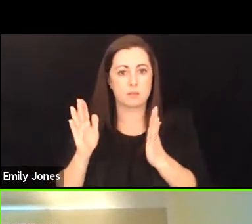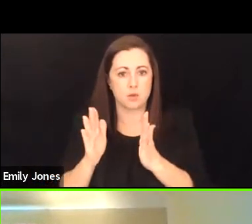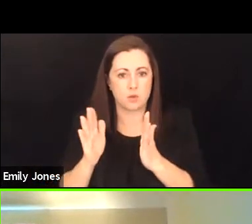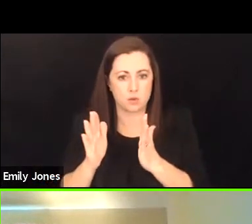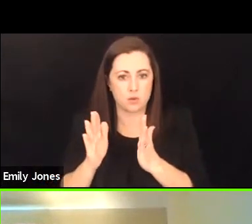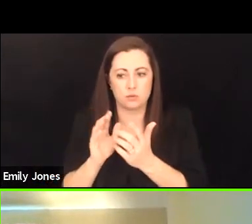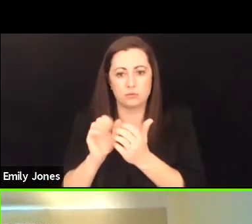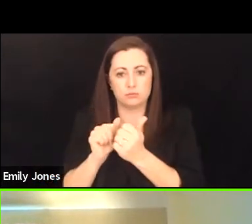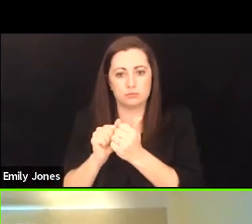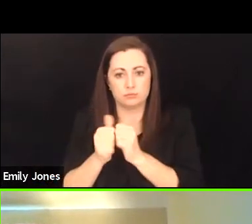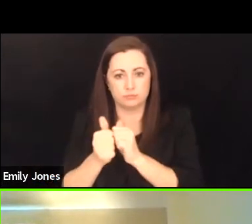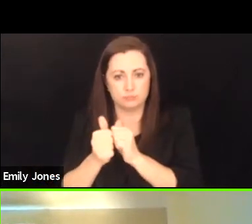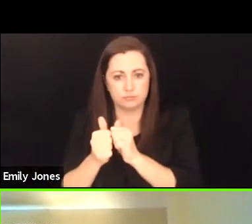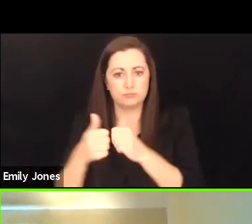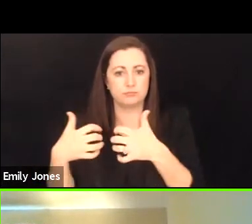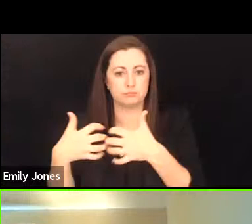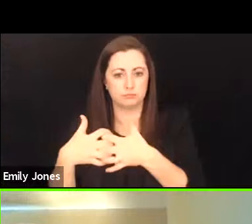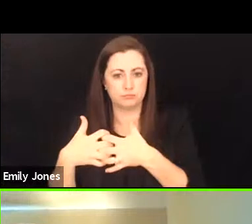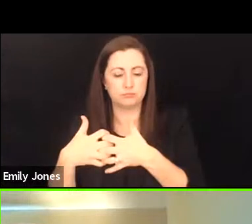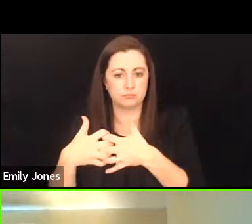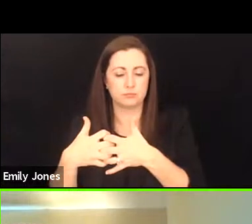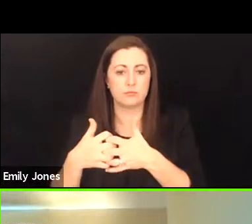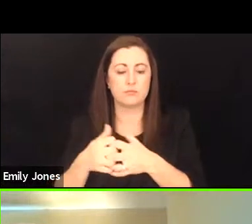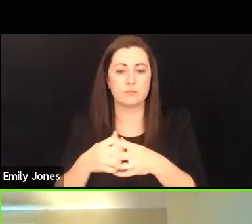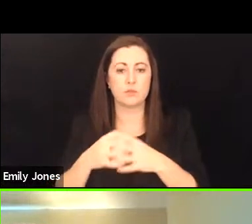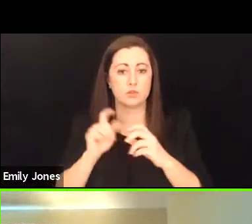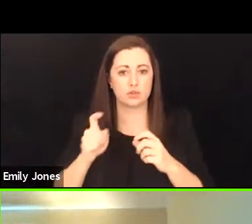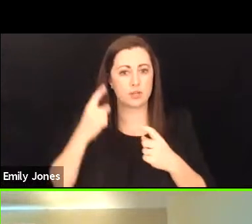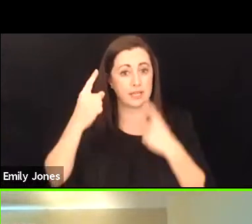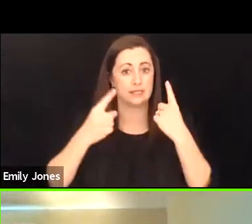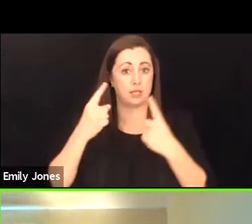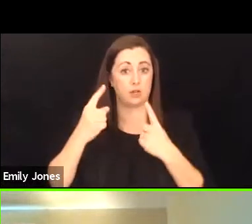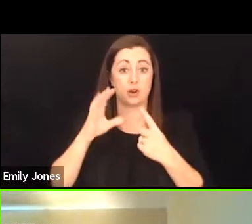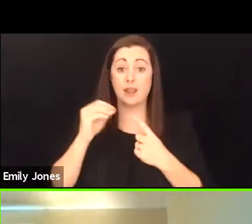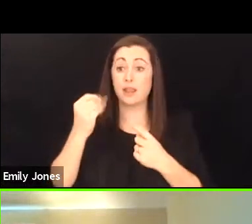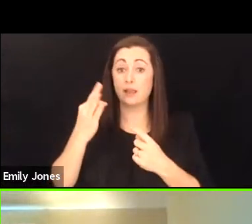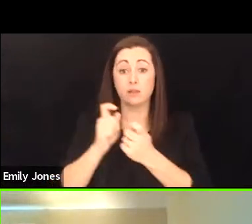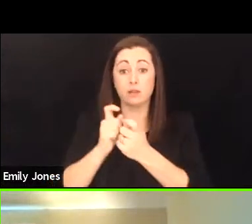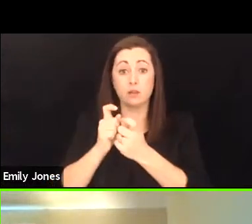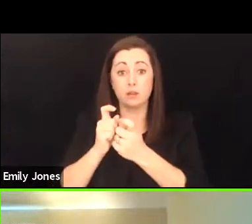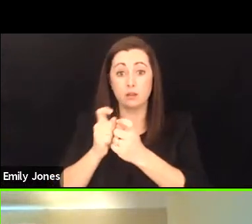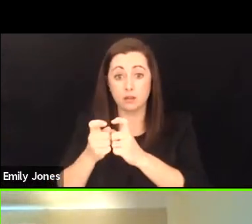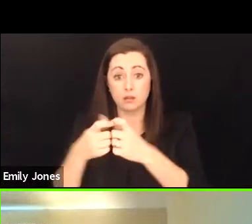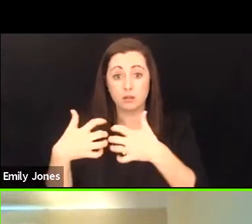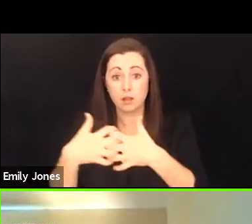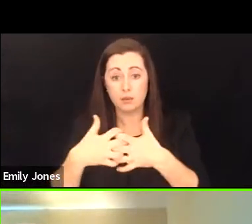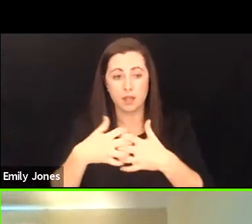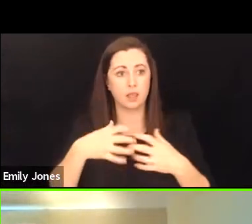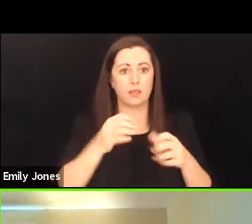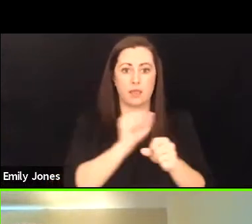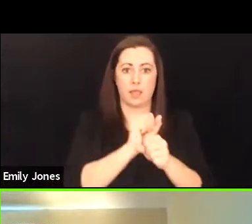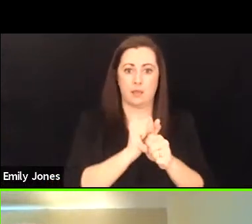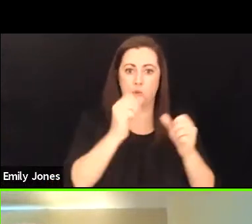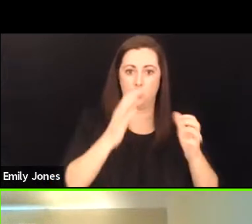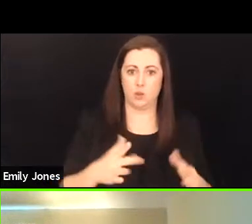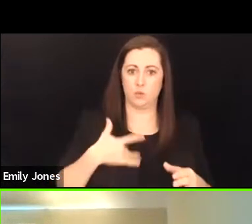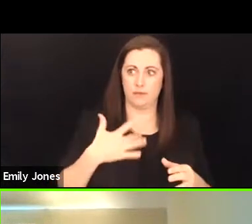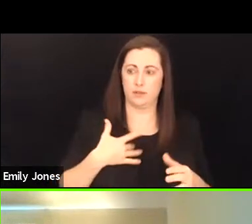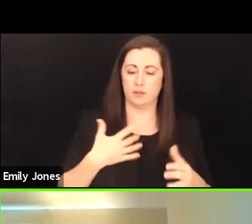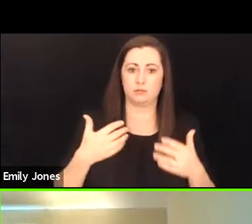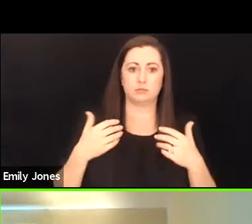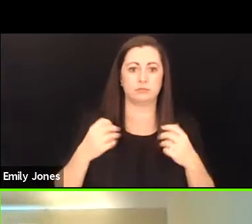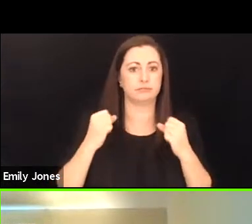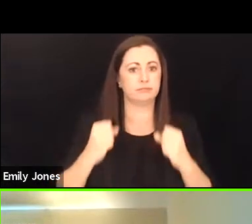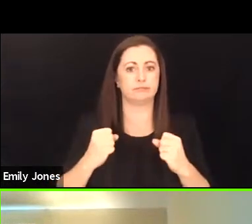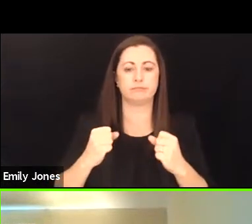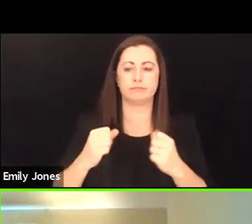small accommodation, and that accommodation could really mean the absolute world to the individual, you know, employee with the disability.